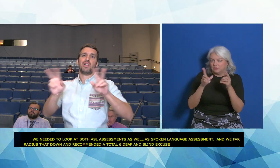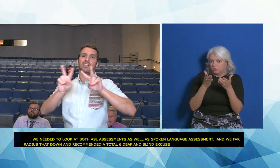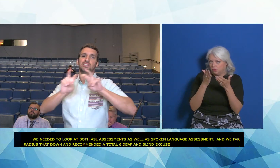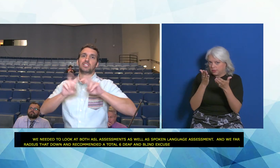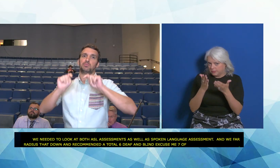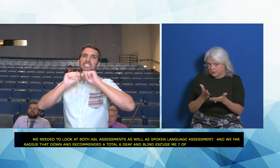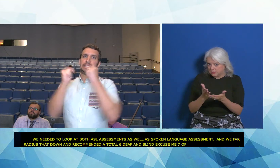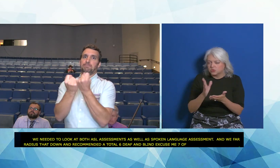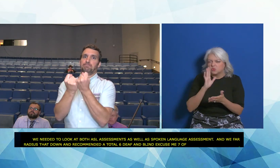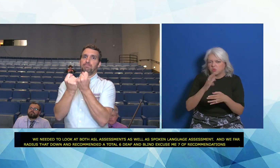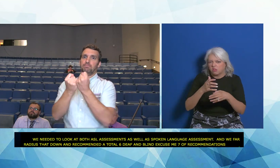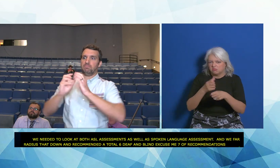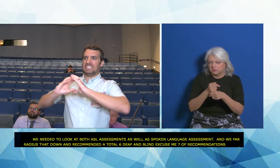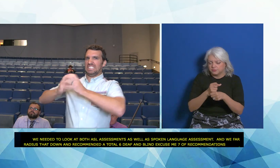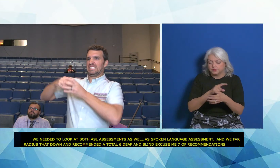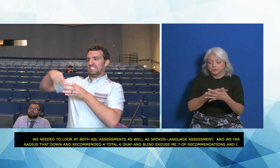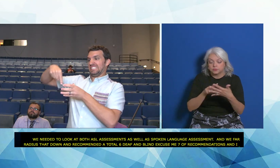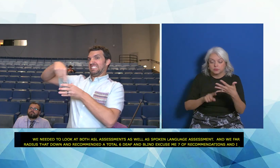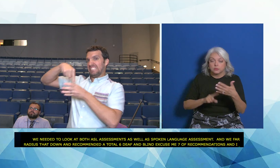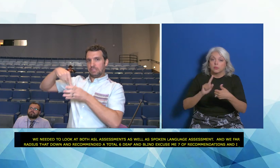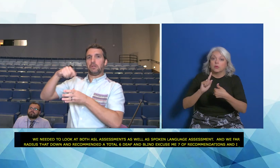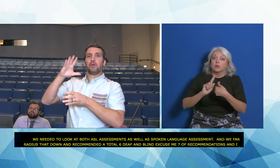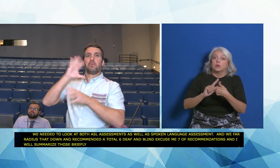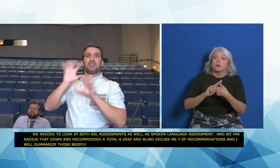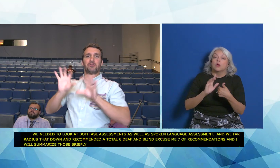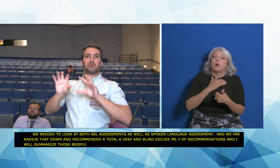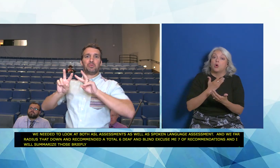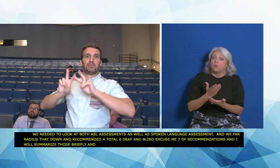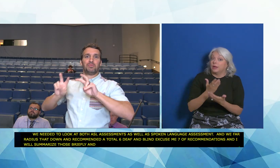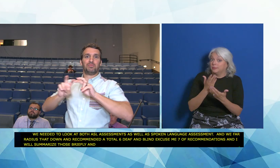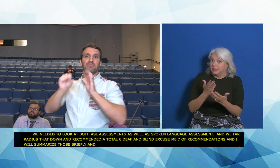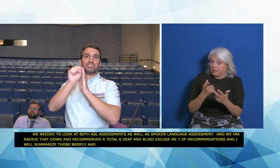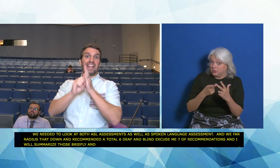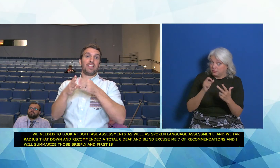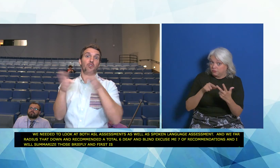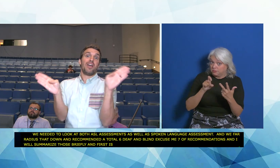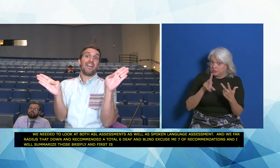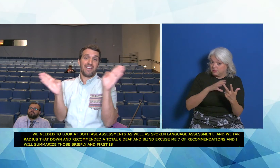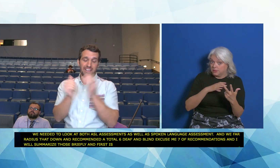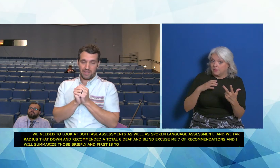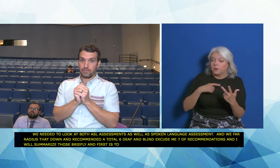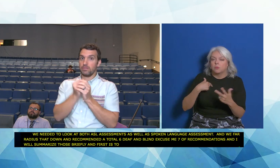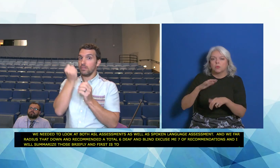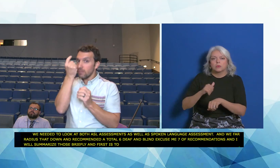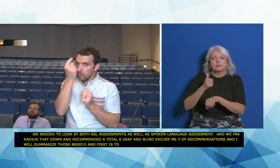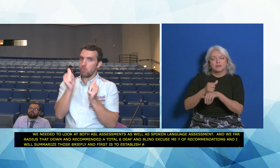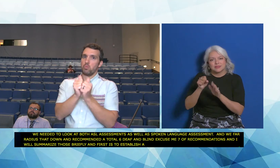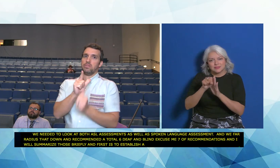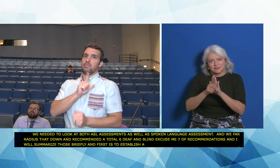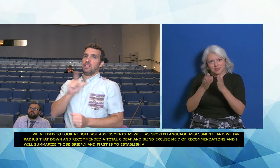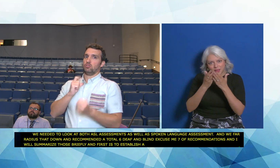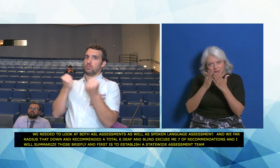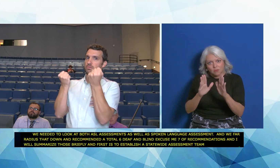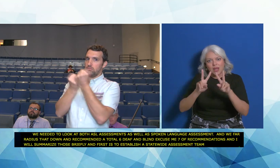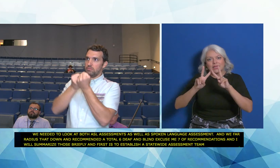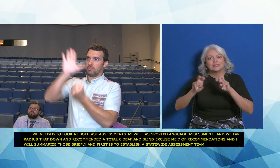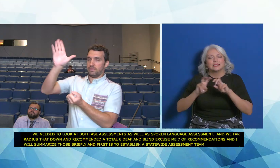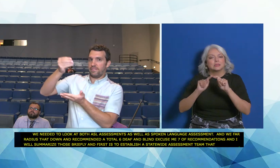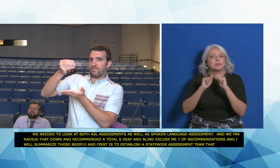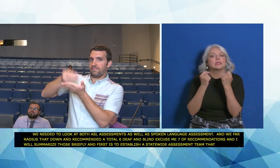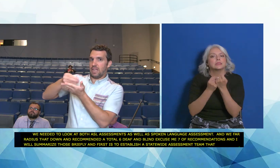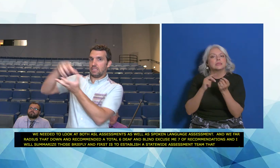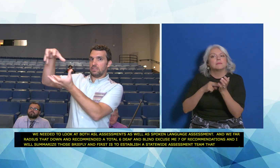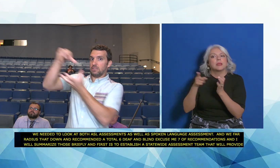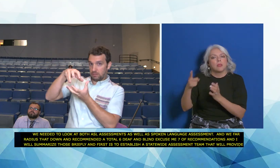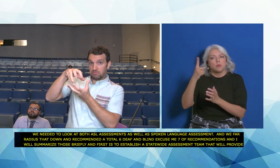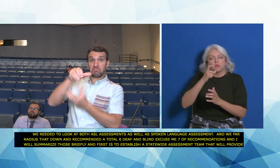those briefly. The first is to establish a statewide assessment team that will provide all of the assessments across the state.